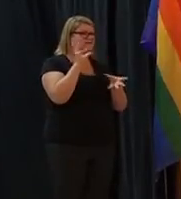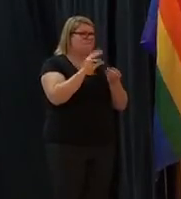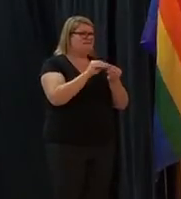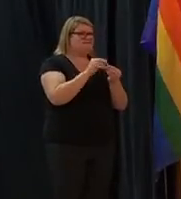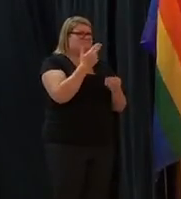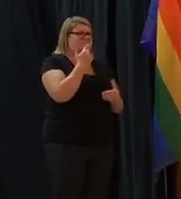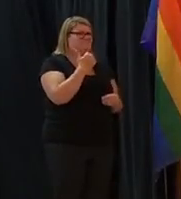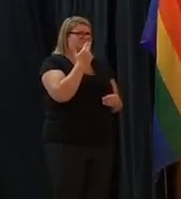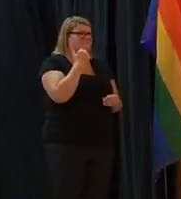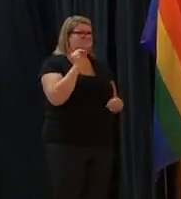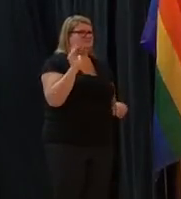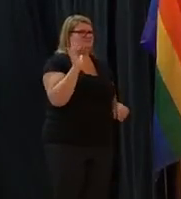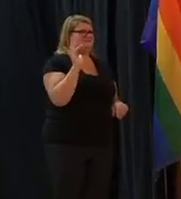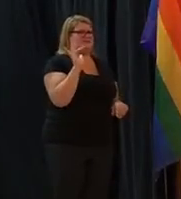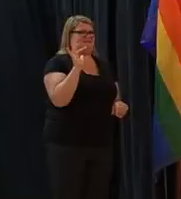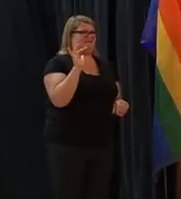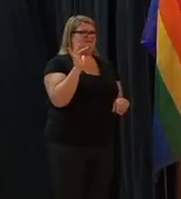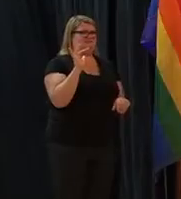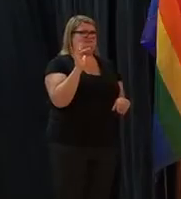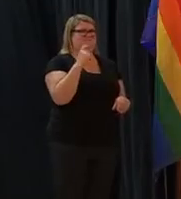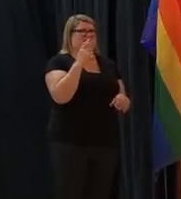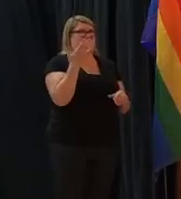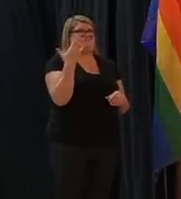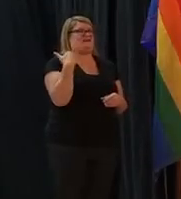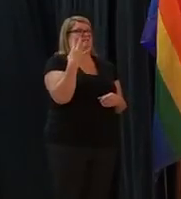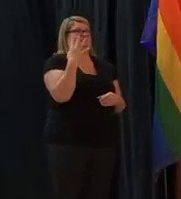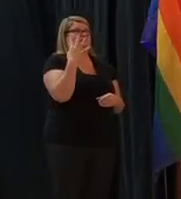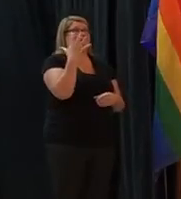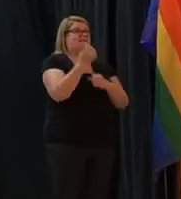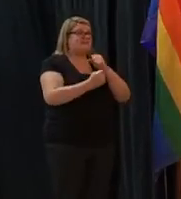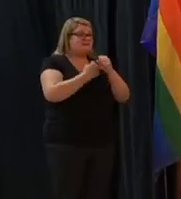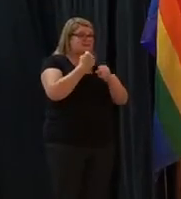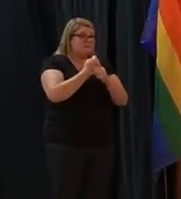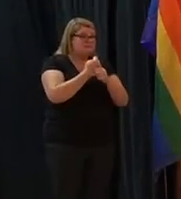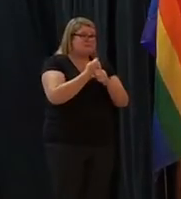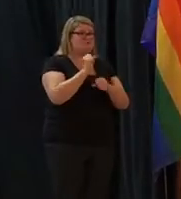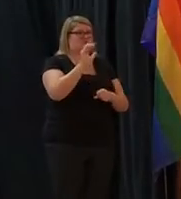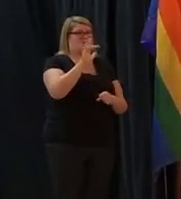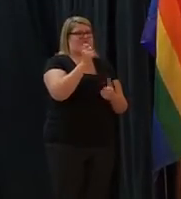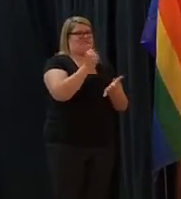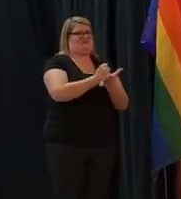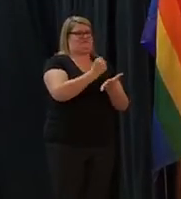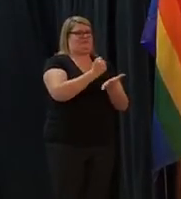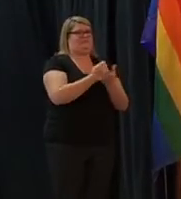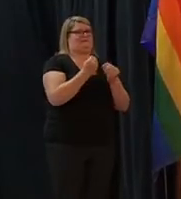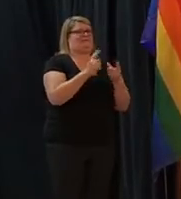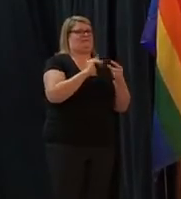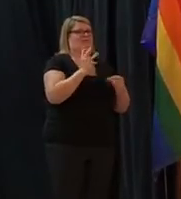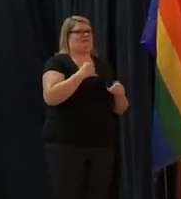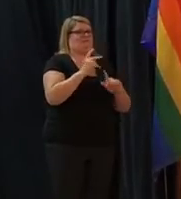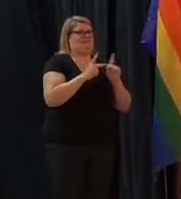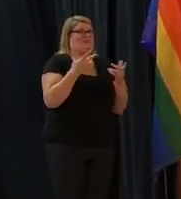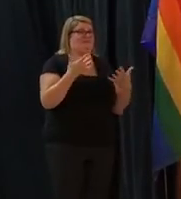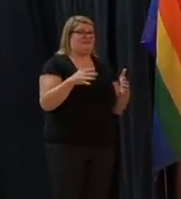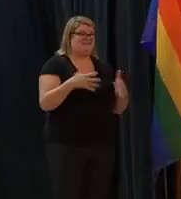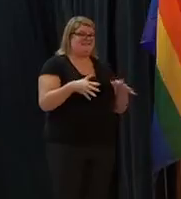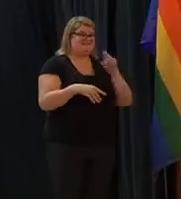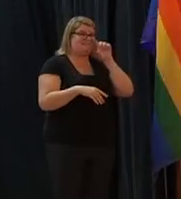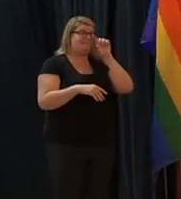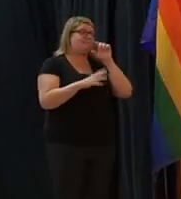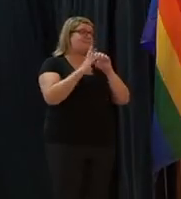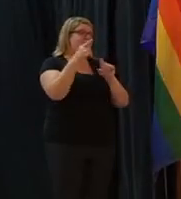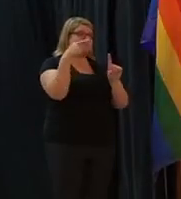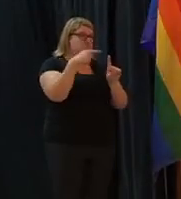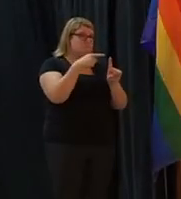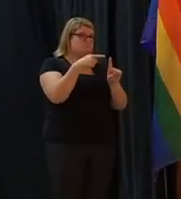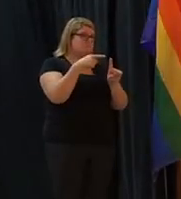25 in the past four or five years, I think, only 25 passports have been issued. And the main issue with that